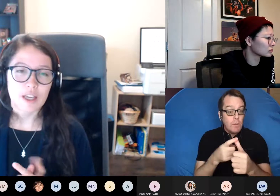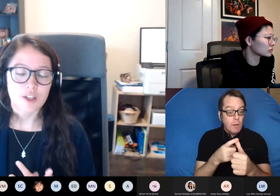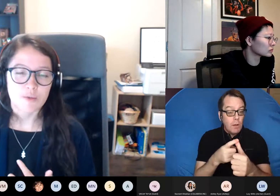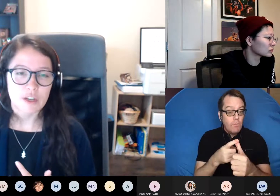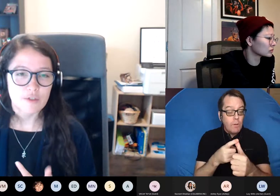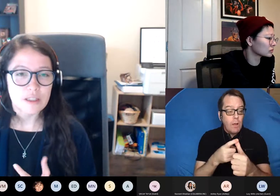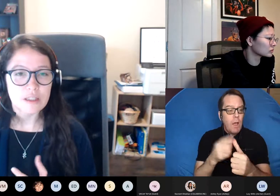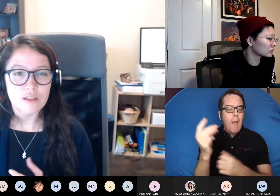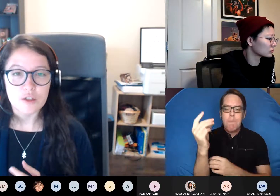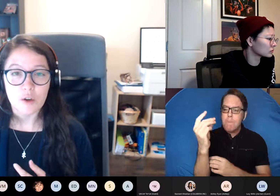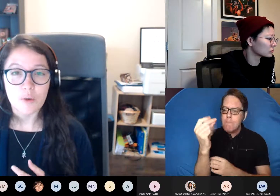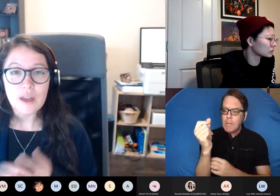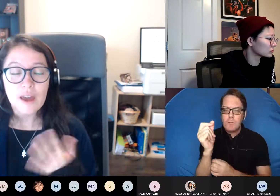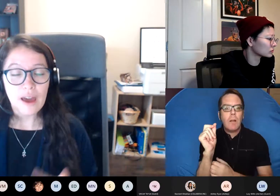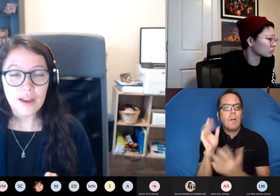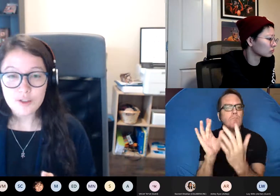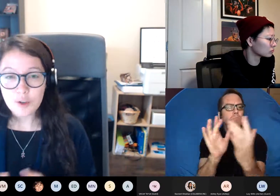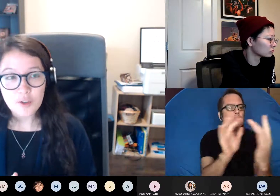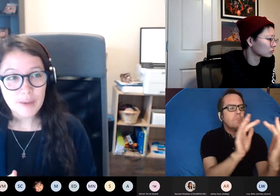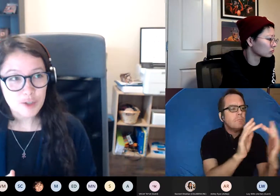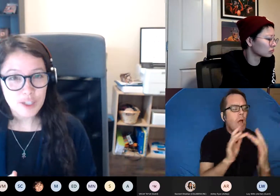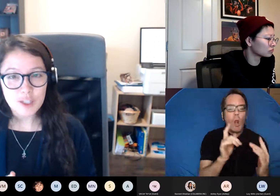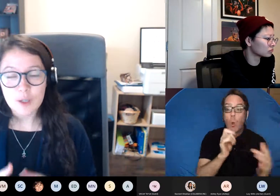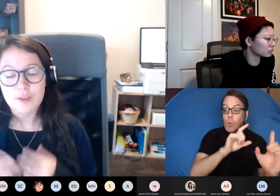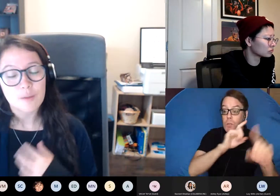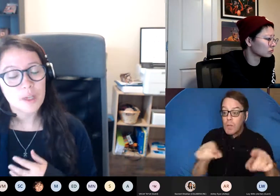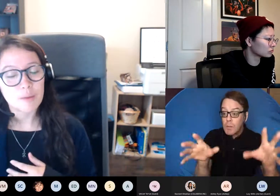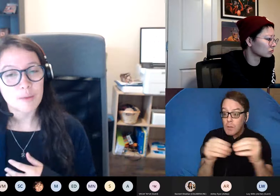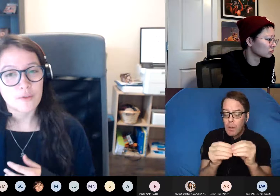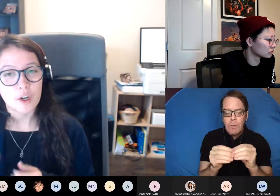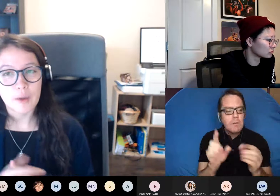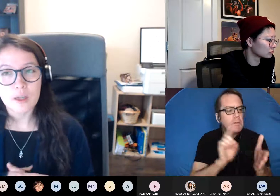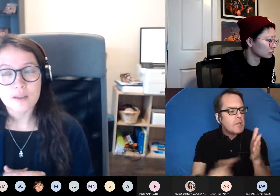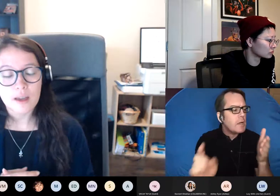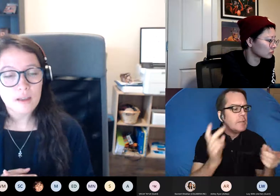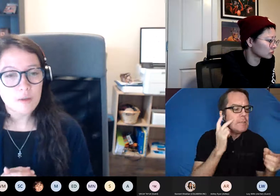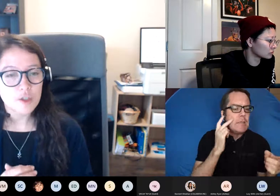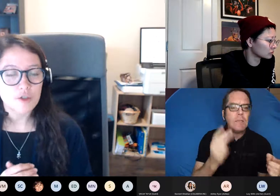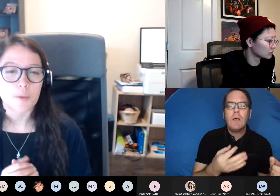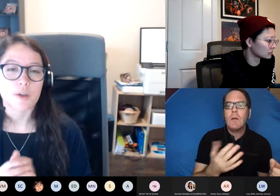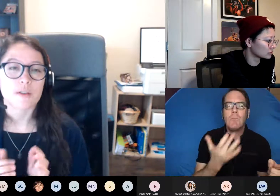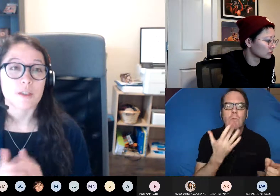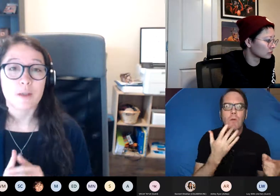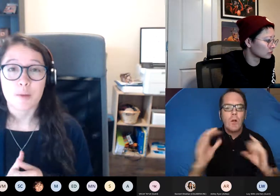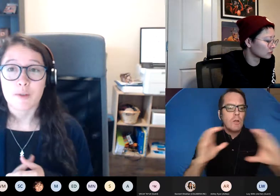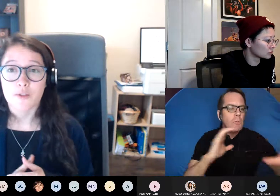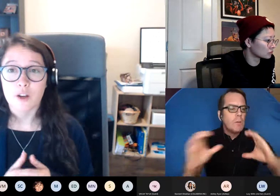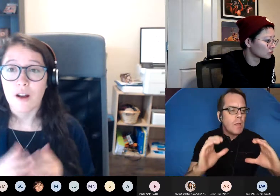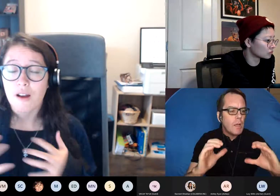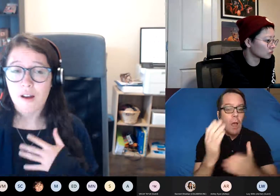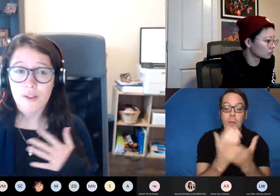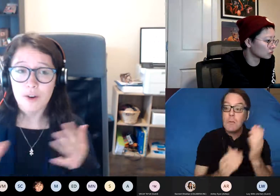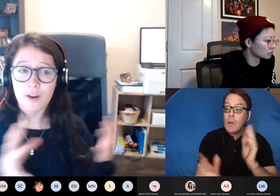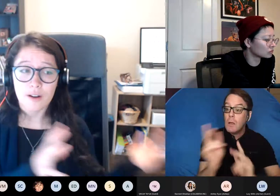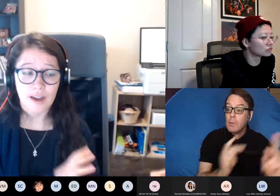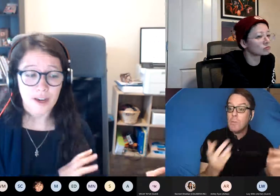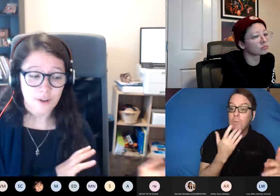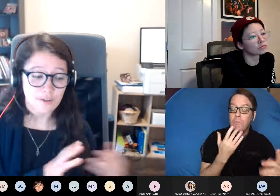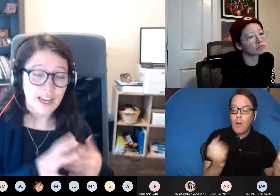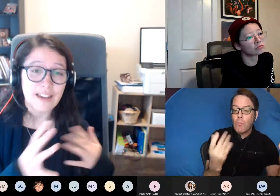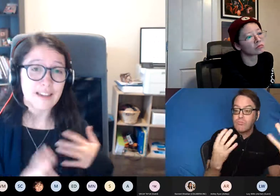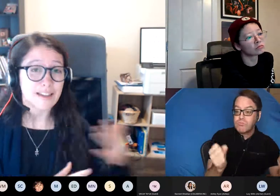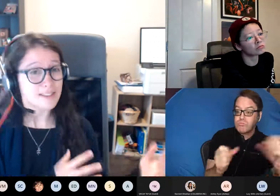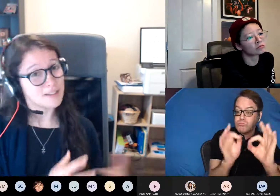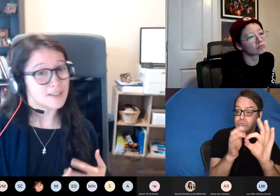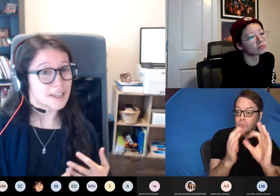out communication preferences. So as Sophie mentioned, some people prefer American Sign Language interpreters, some people prefer other kind